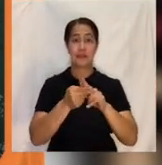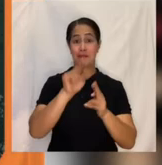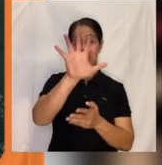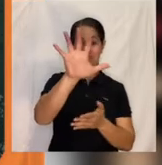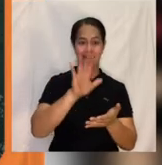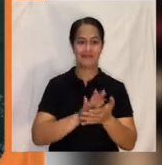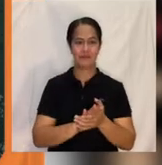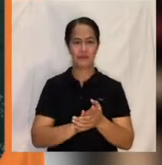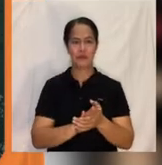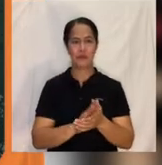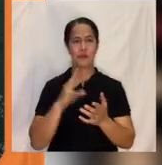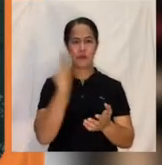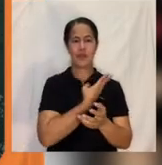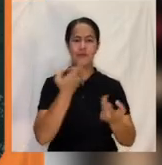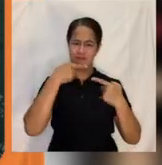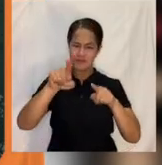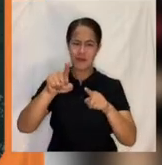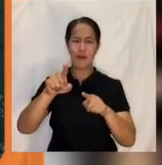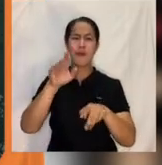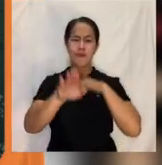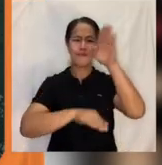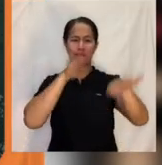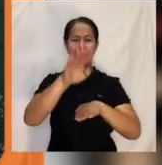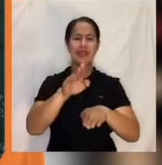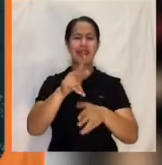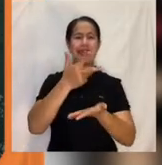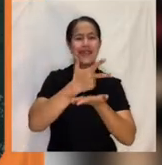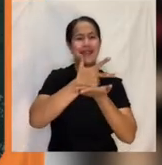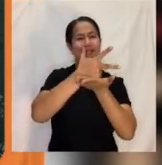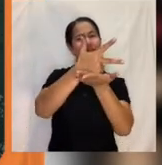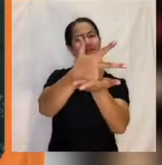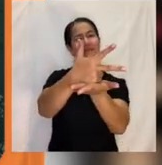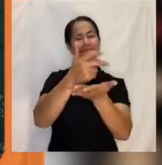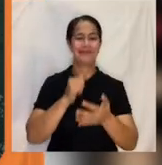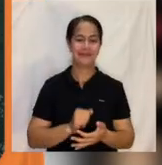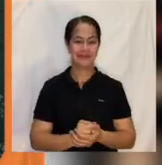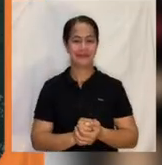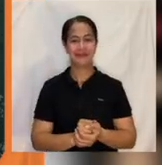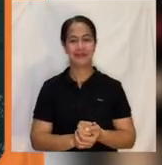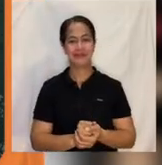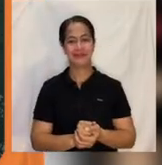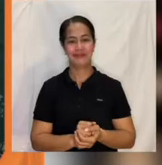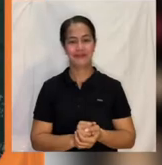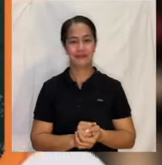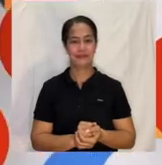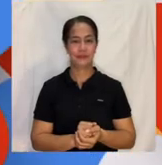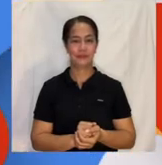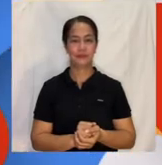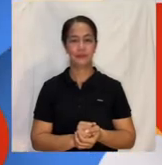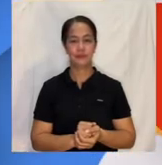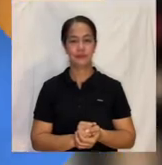Number five, we went for a walk in the park.